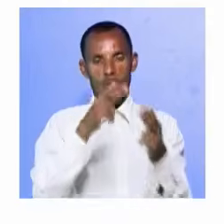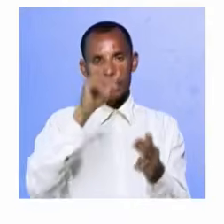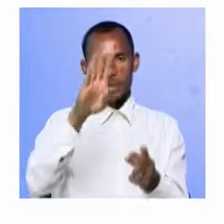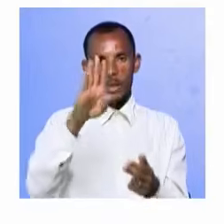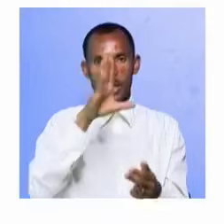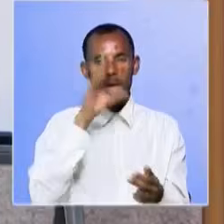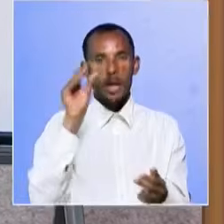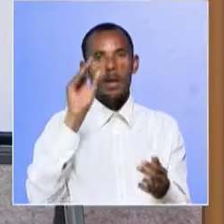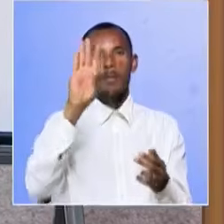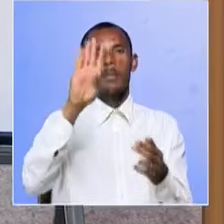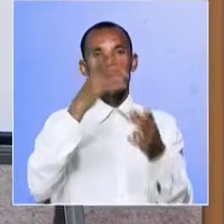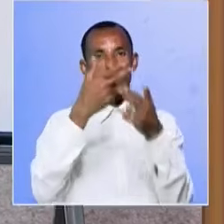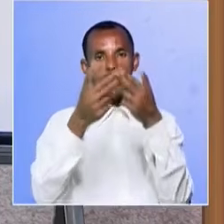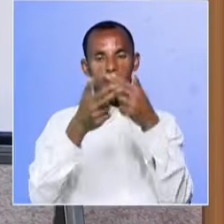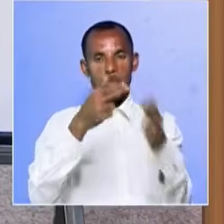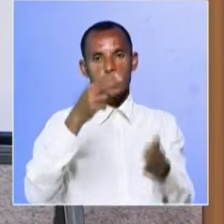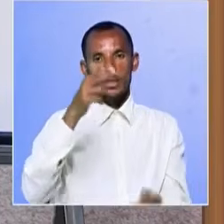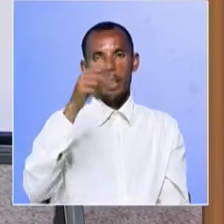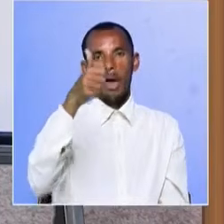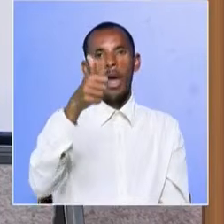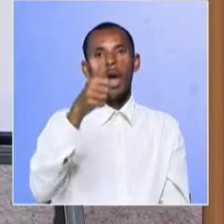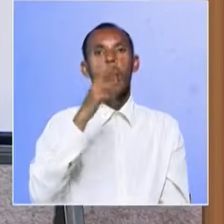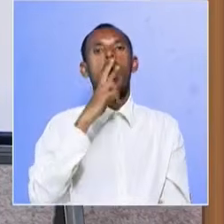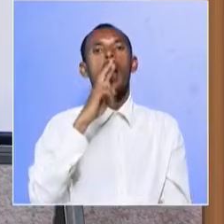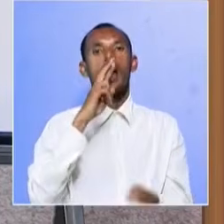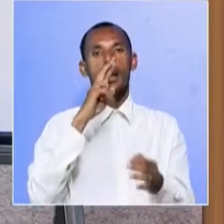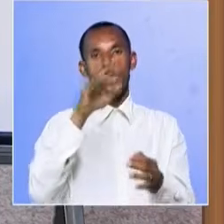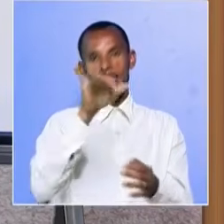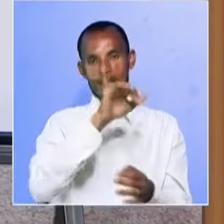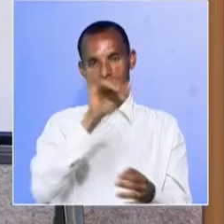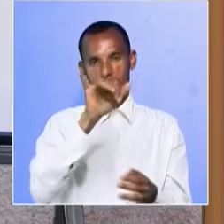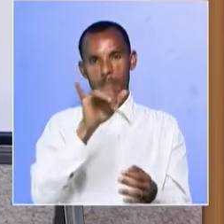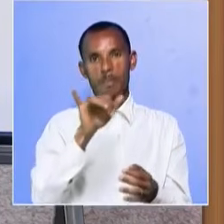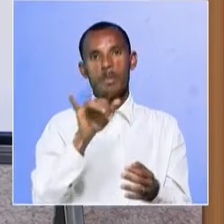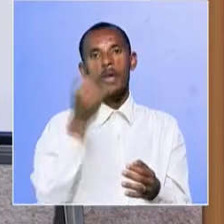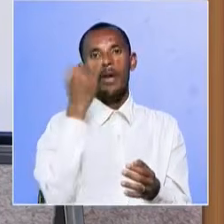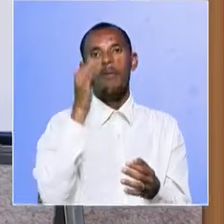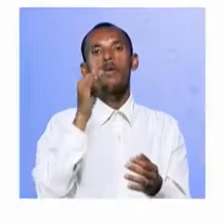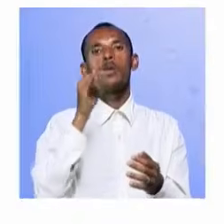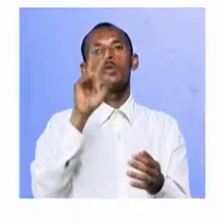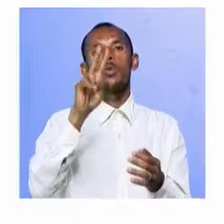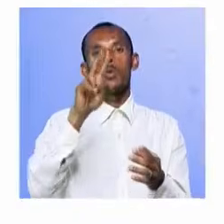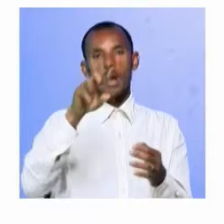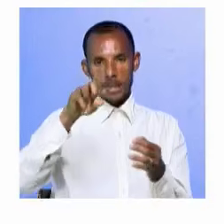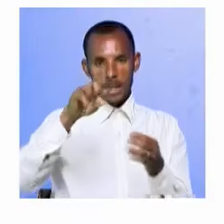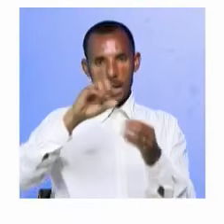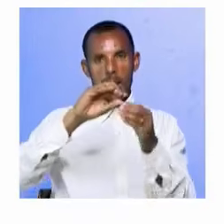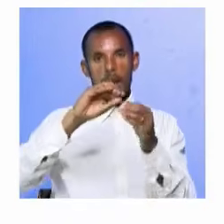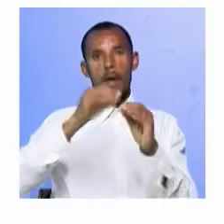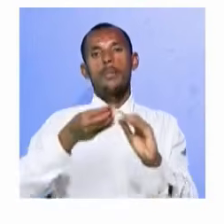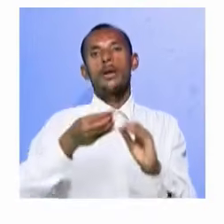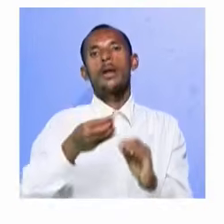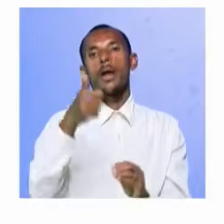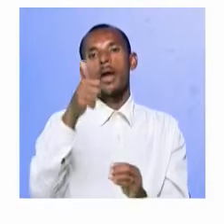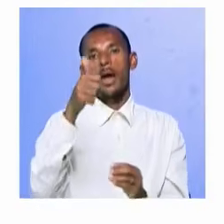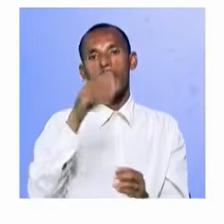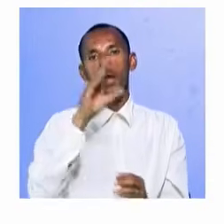the same for any two rational numbers A and B. And this property is called commutative